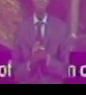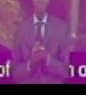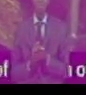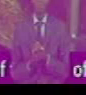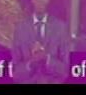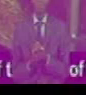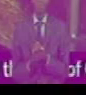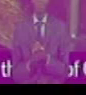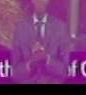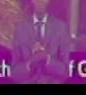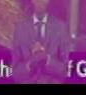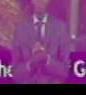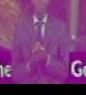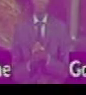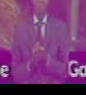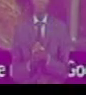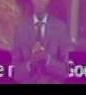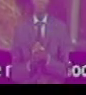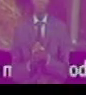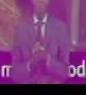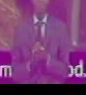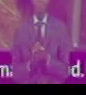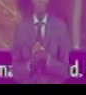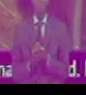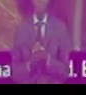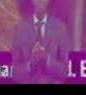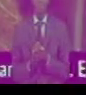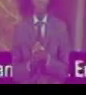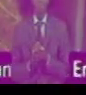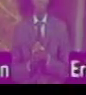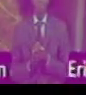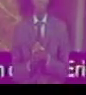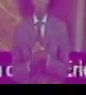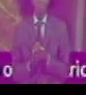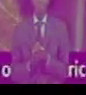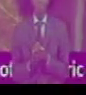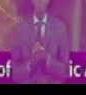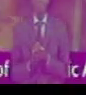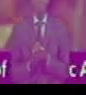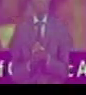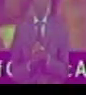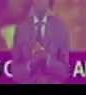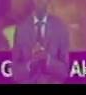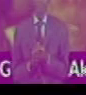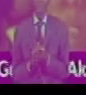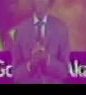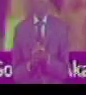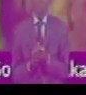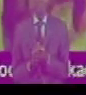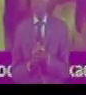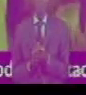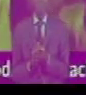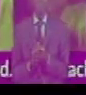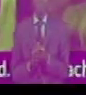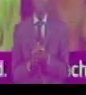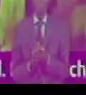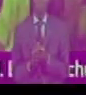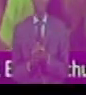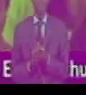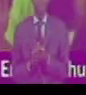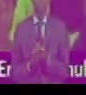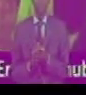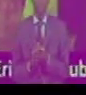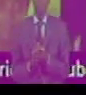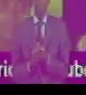one. Abo Abasimundi, Mambo and Young. I don't got to wear my yodo. Abo Kabun one of